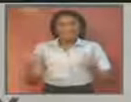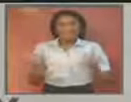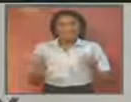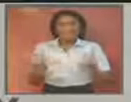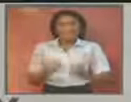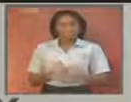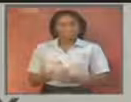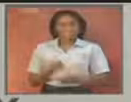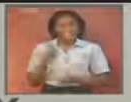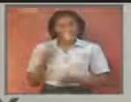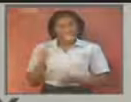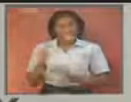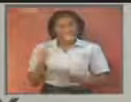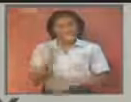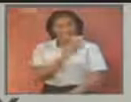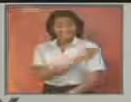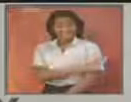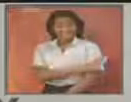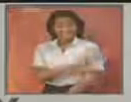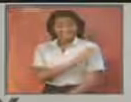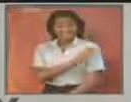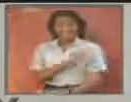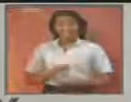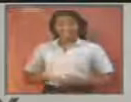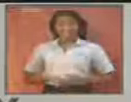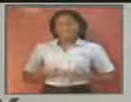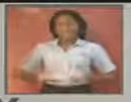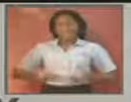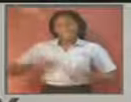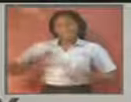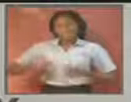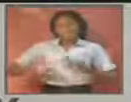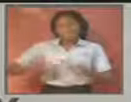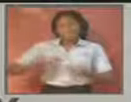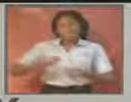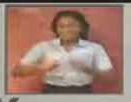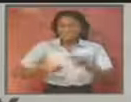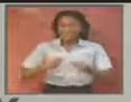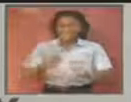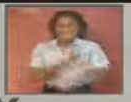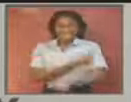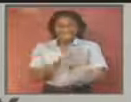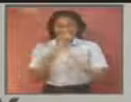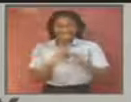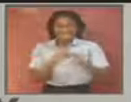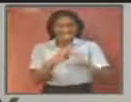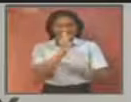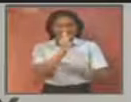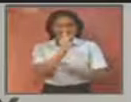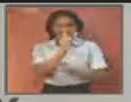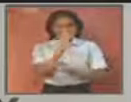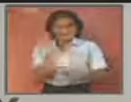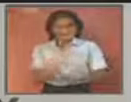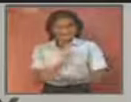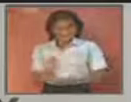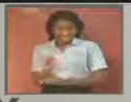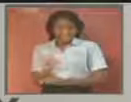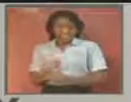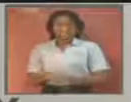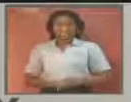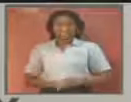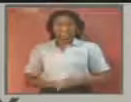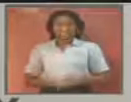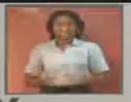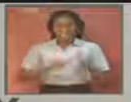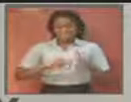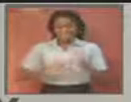Sangre Grande Enhanced Health Center, we have given, and we're dealing with the AstraZeneca vaccines in the early period of April